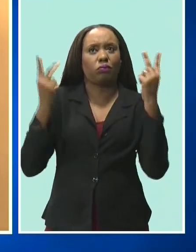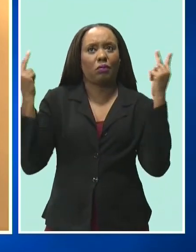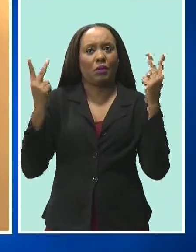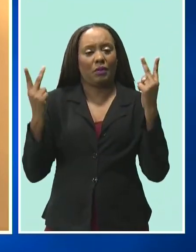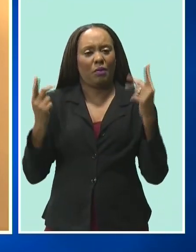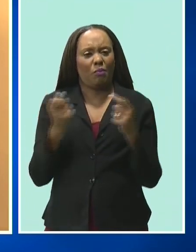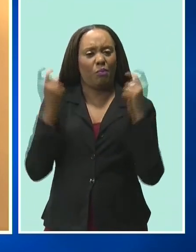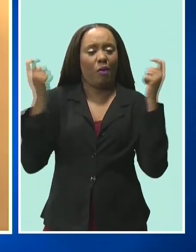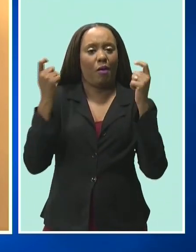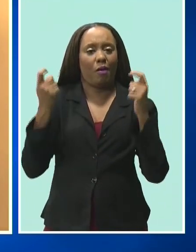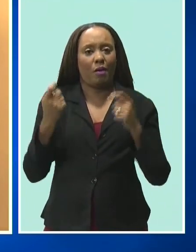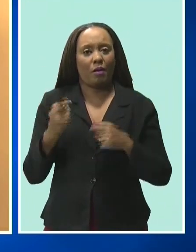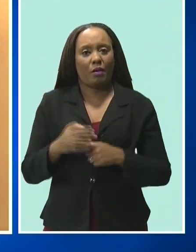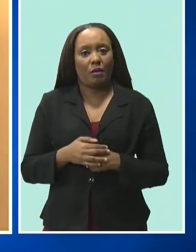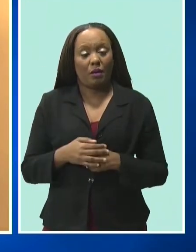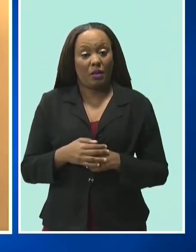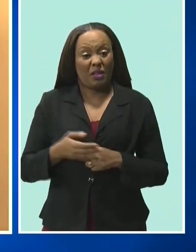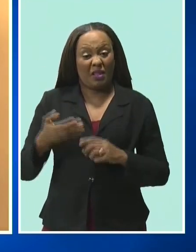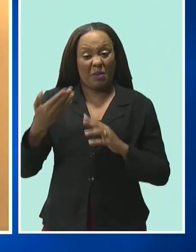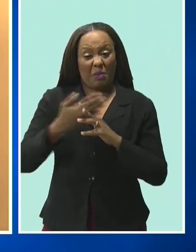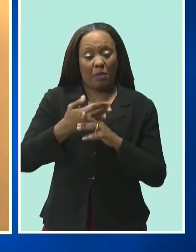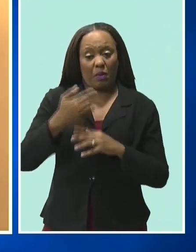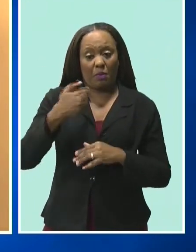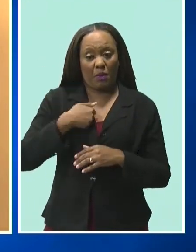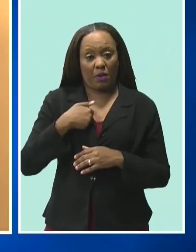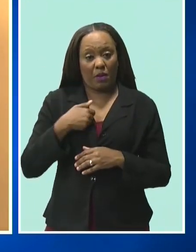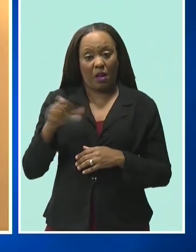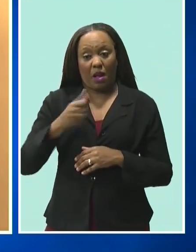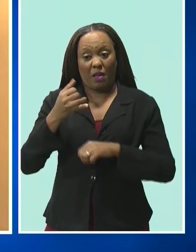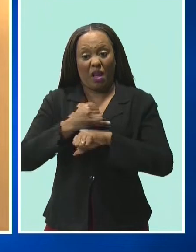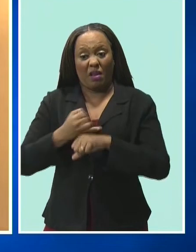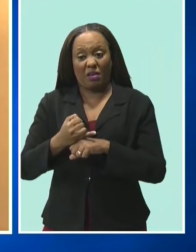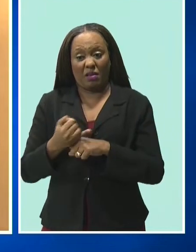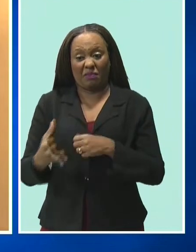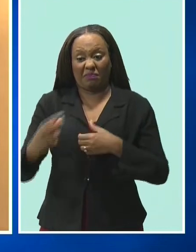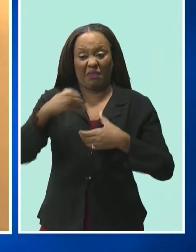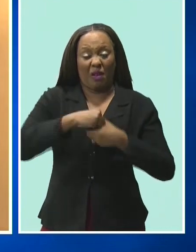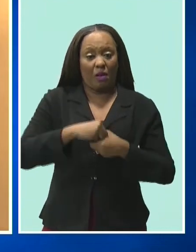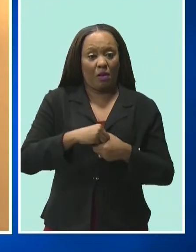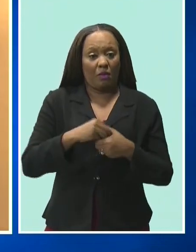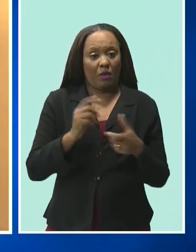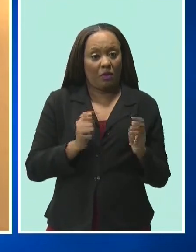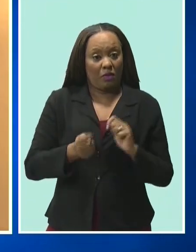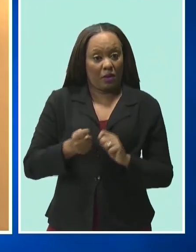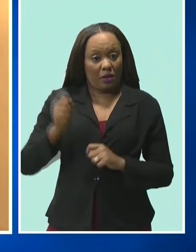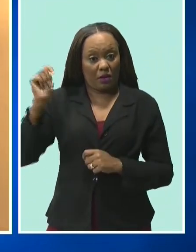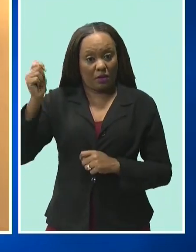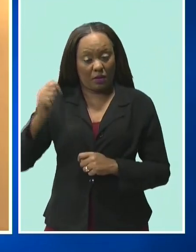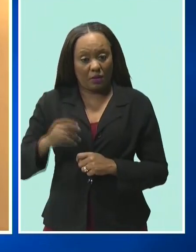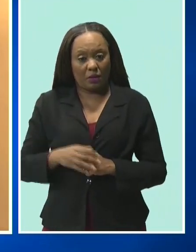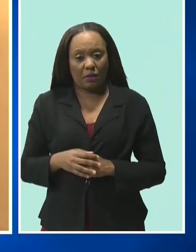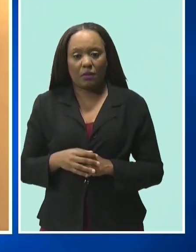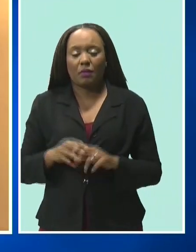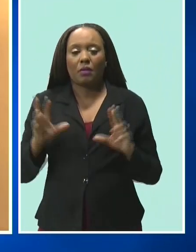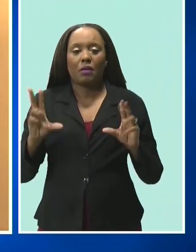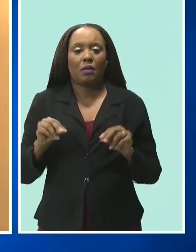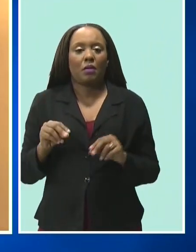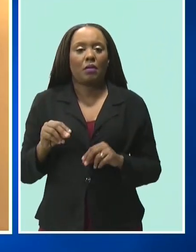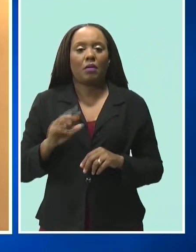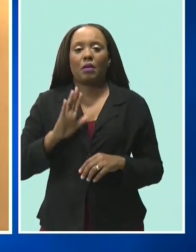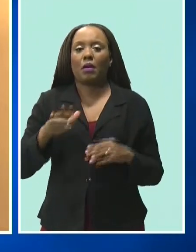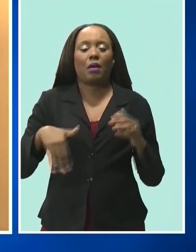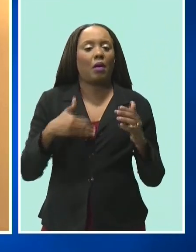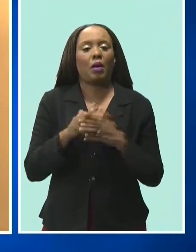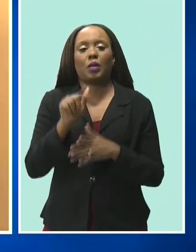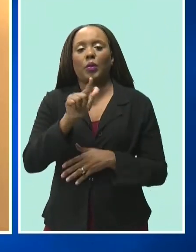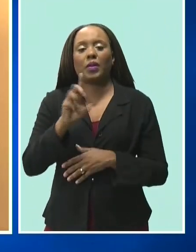me that we practice an open-door policy? Not at all. All 26 Caribbean countries and anyone from around the globe can enter to compete